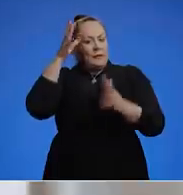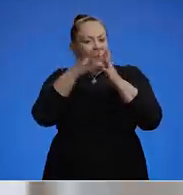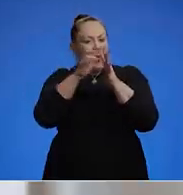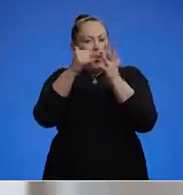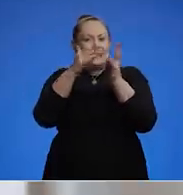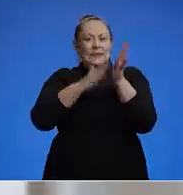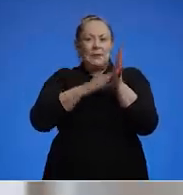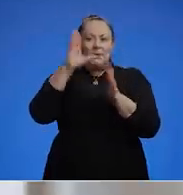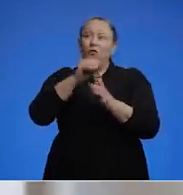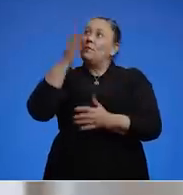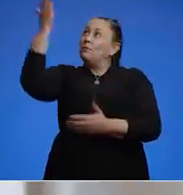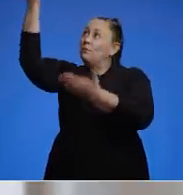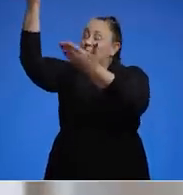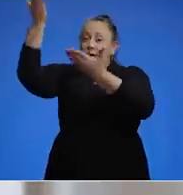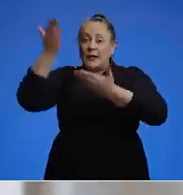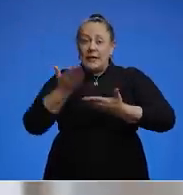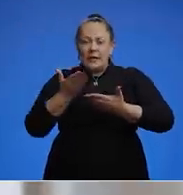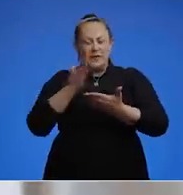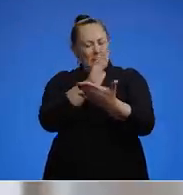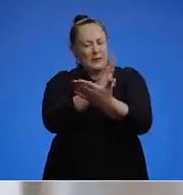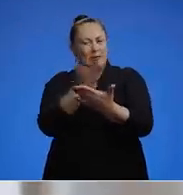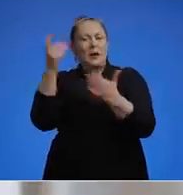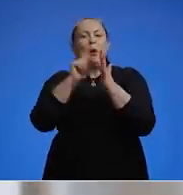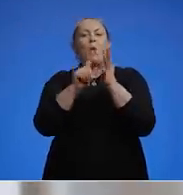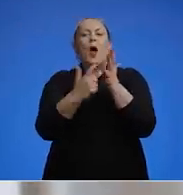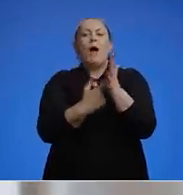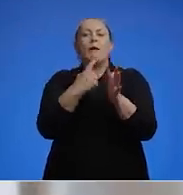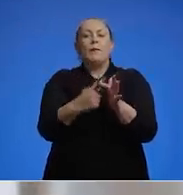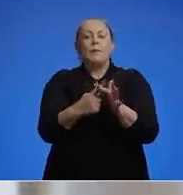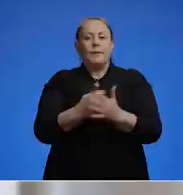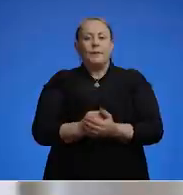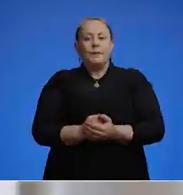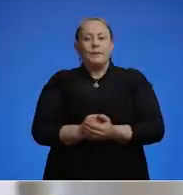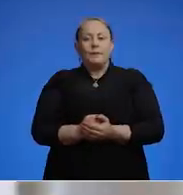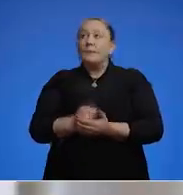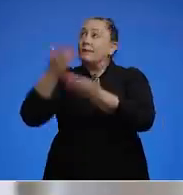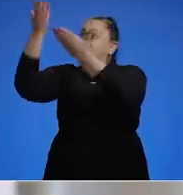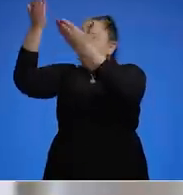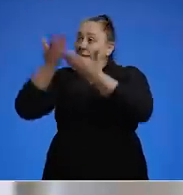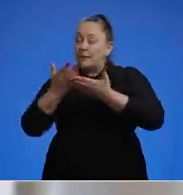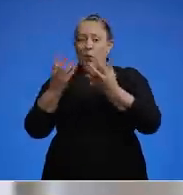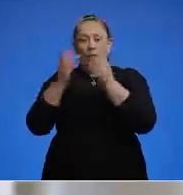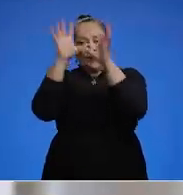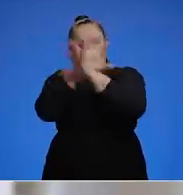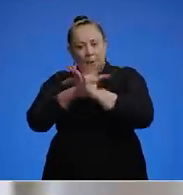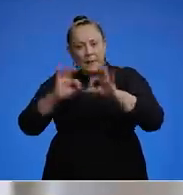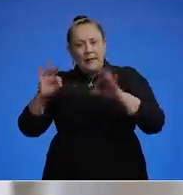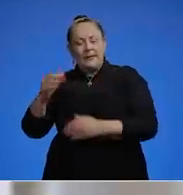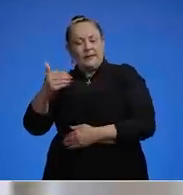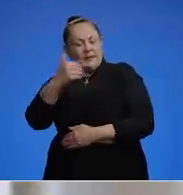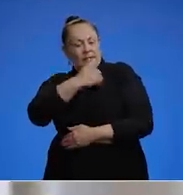above is essentially something pure. It also makes for peace and is kindly and